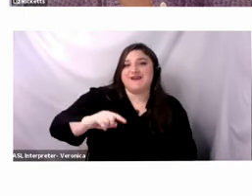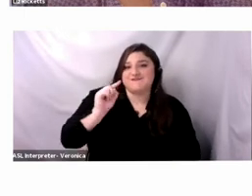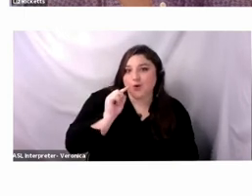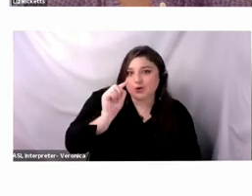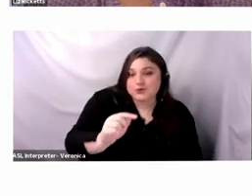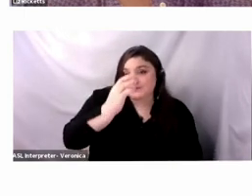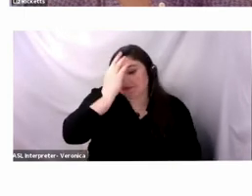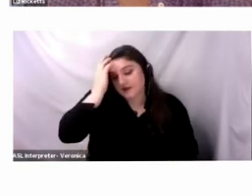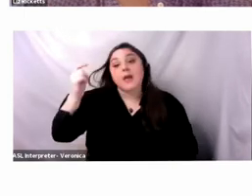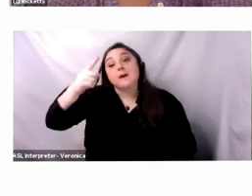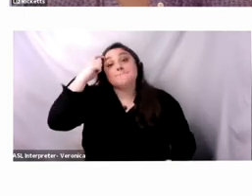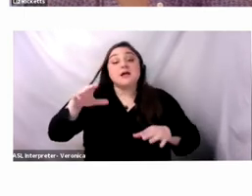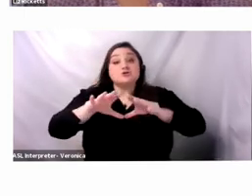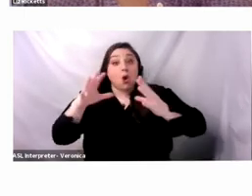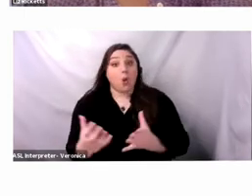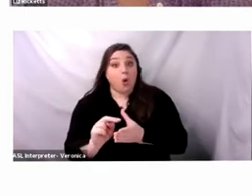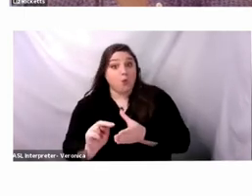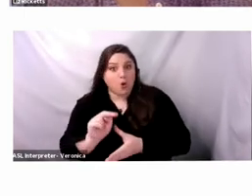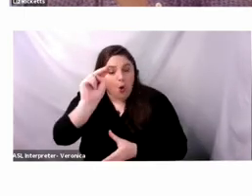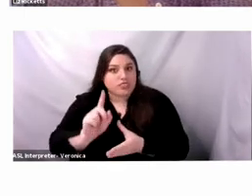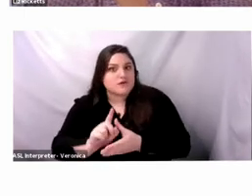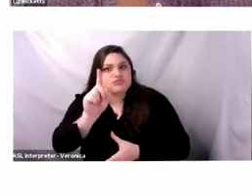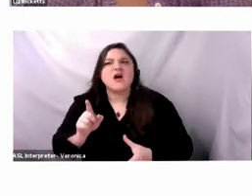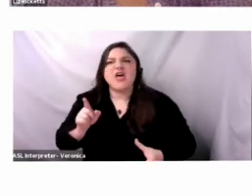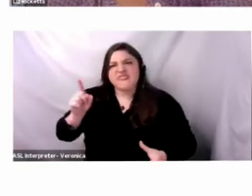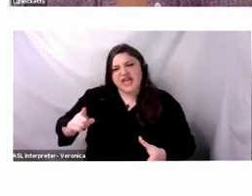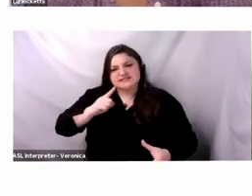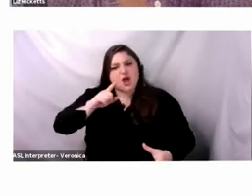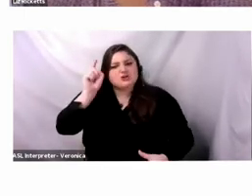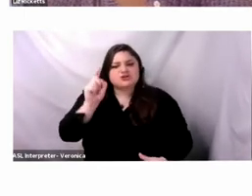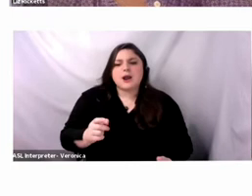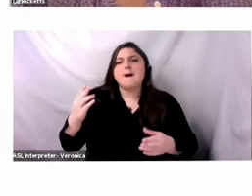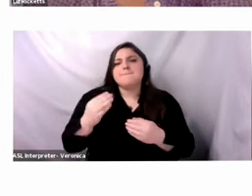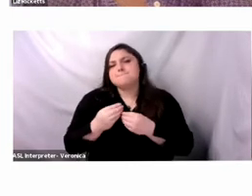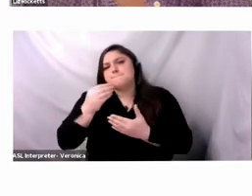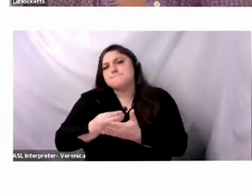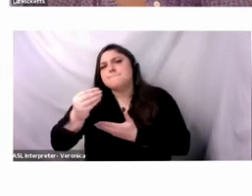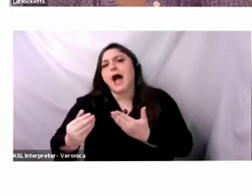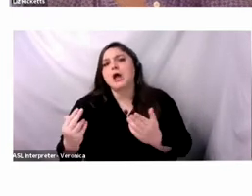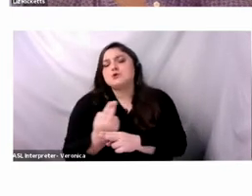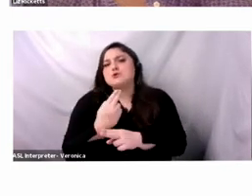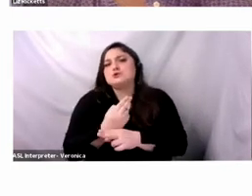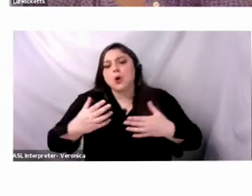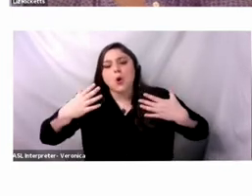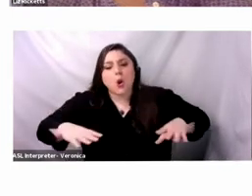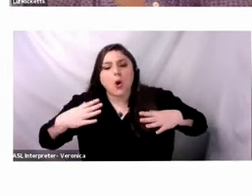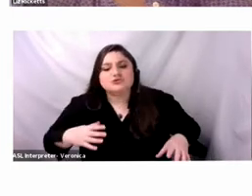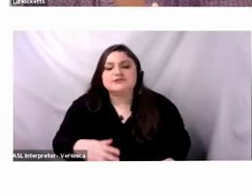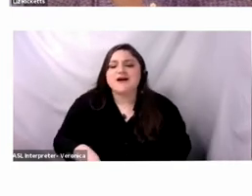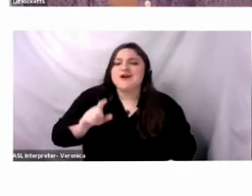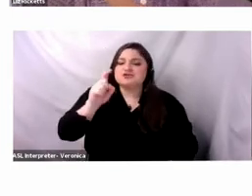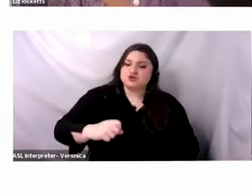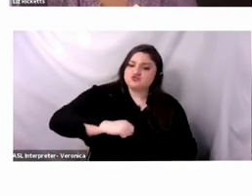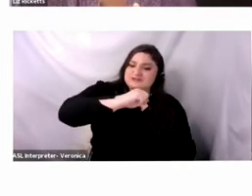framing buying used or secondhand clothing as a form of resistance and revolution, a way to revolt against fast fashion and